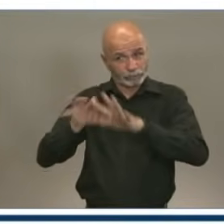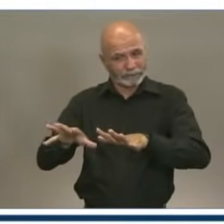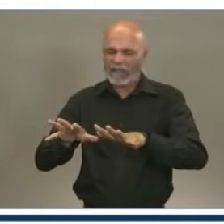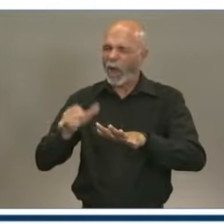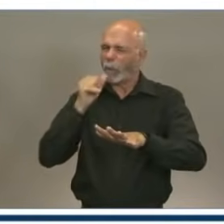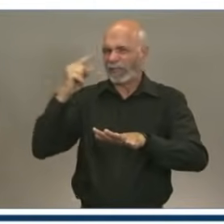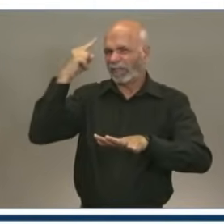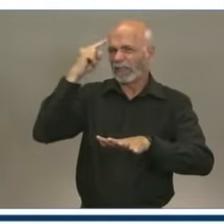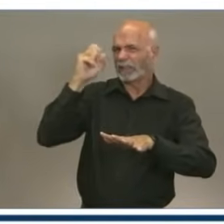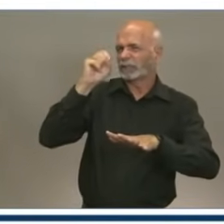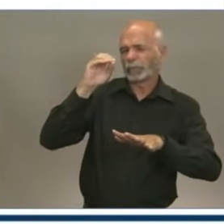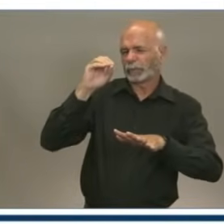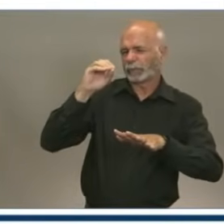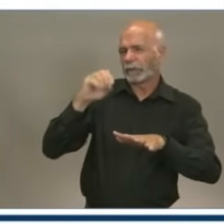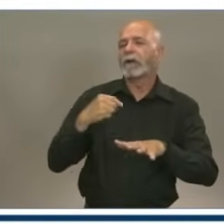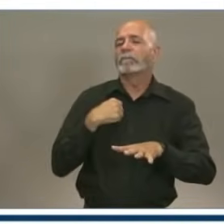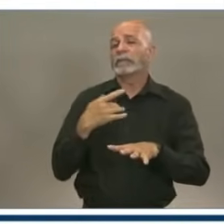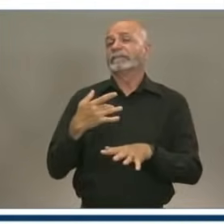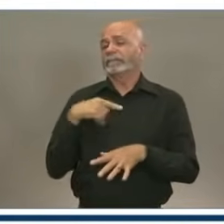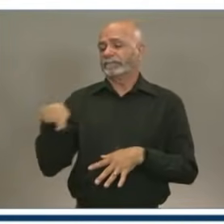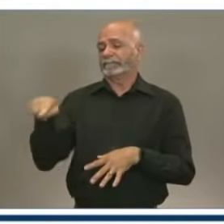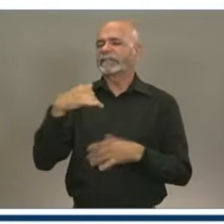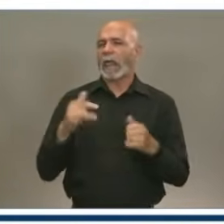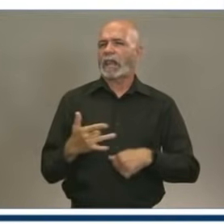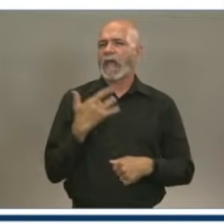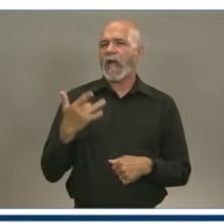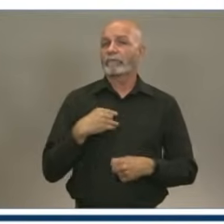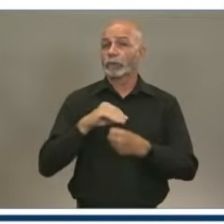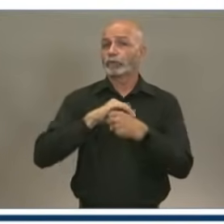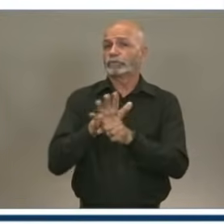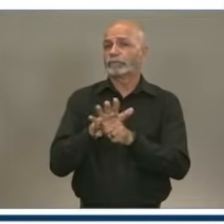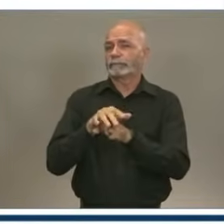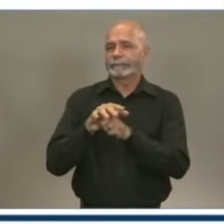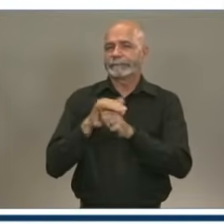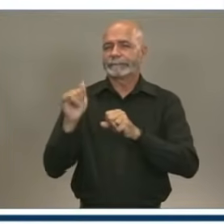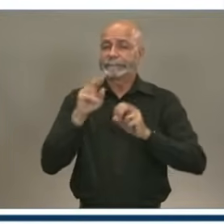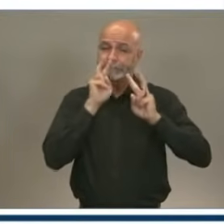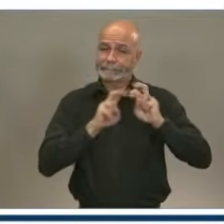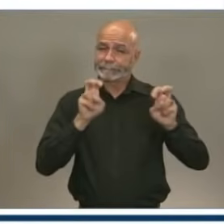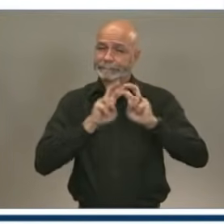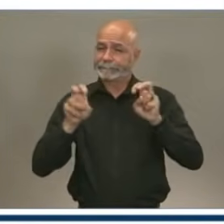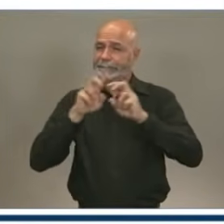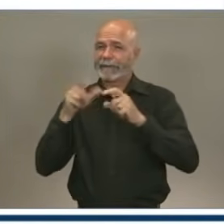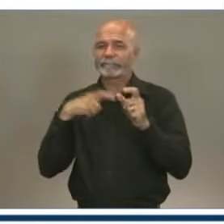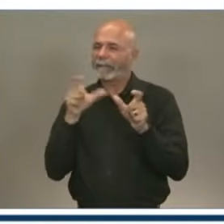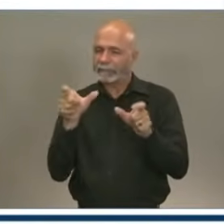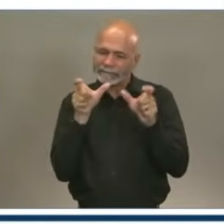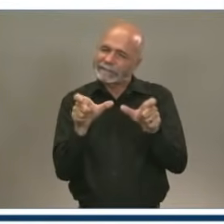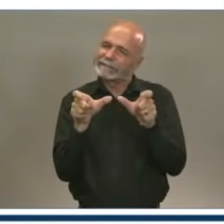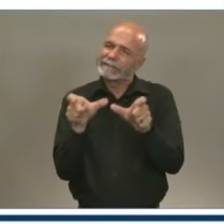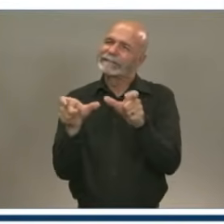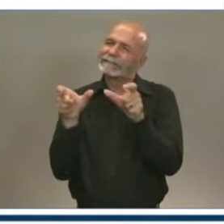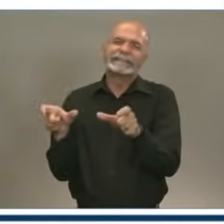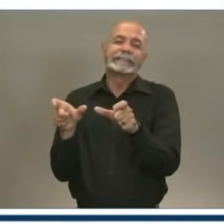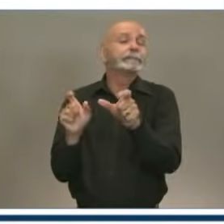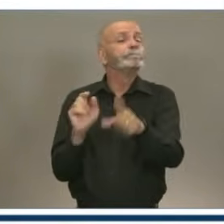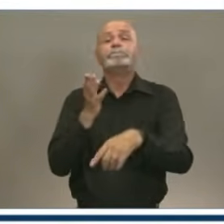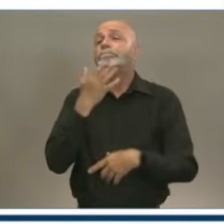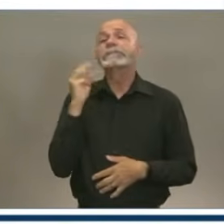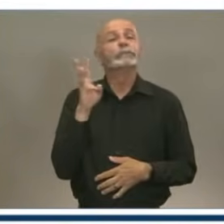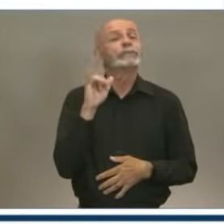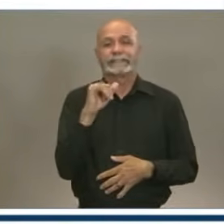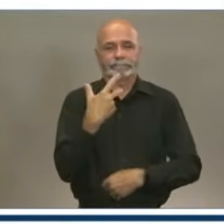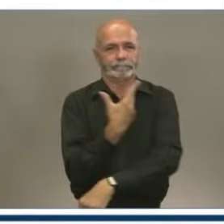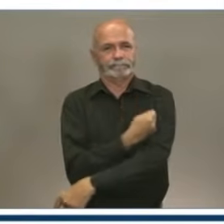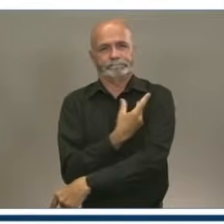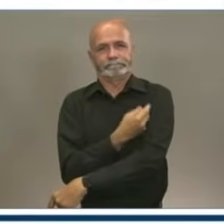clear of COVID, and we must continue to be vigilant against the virus. Our best defense is the vaccine, and I want to thank everyone for getting